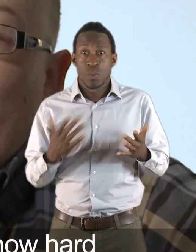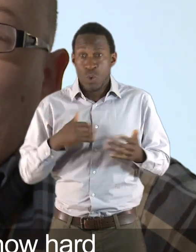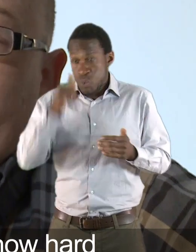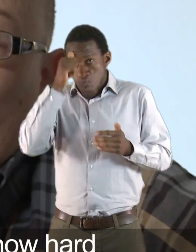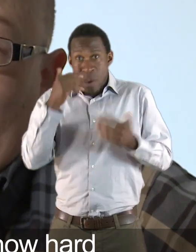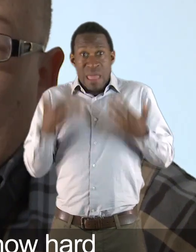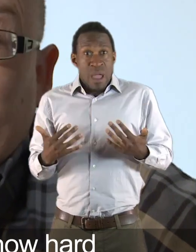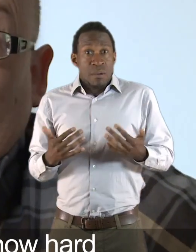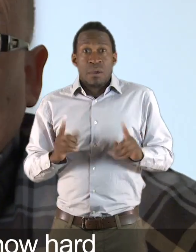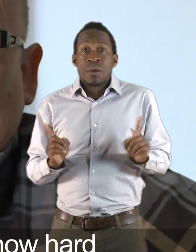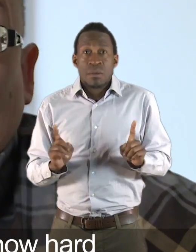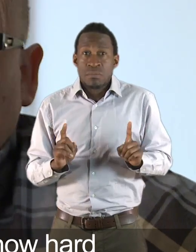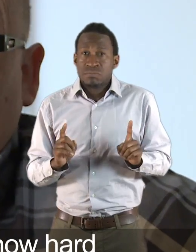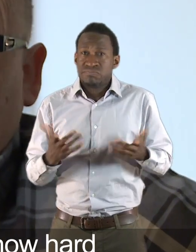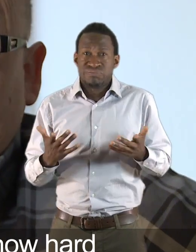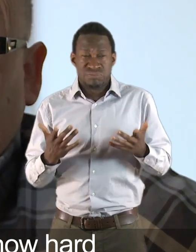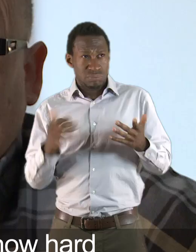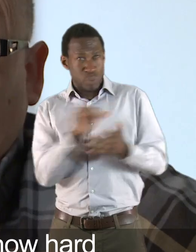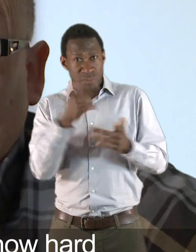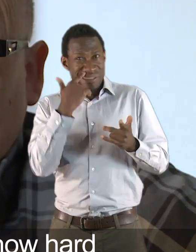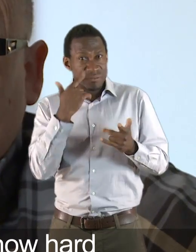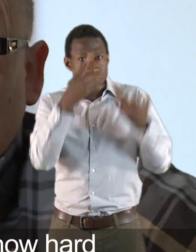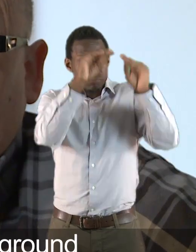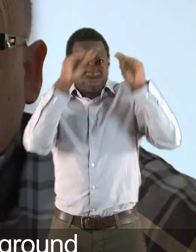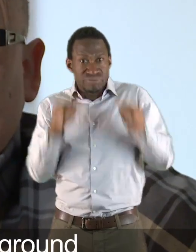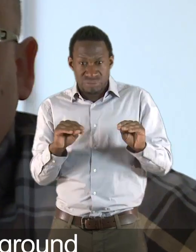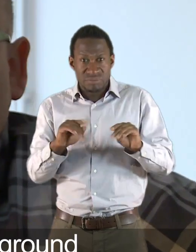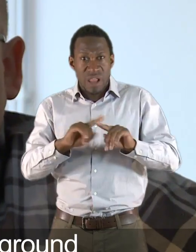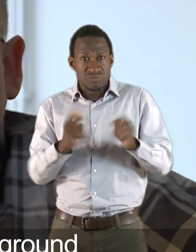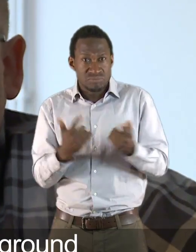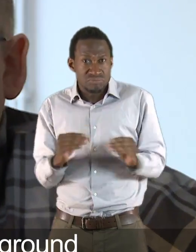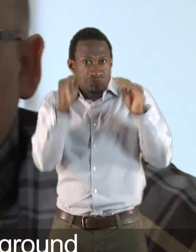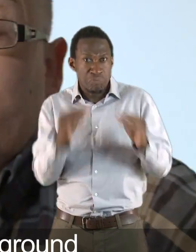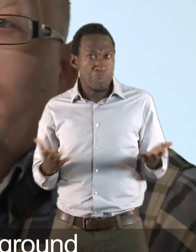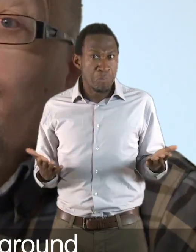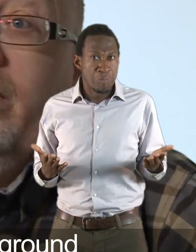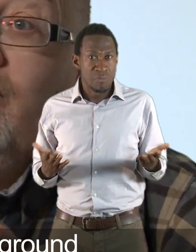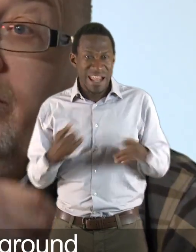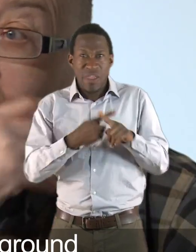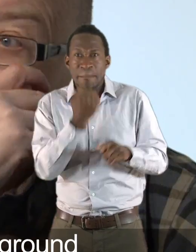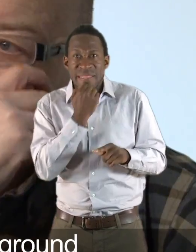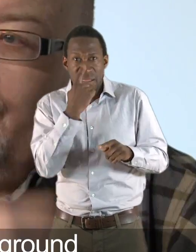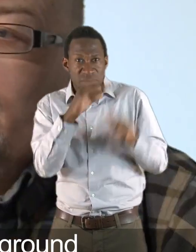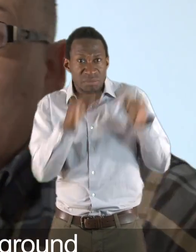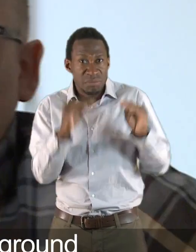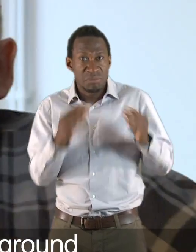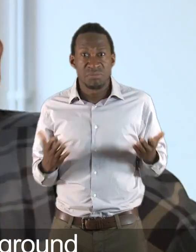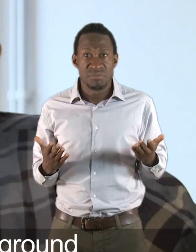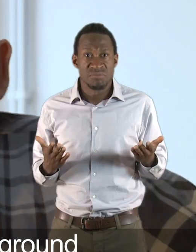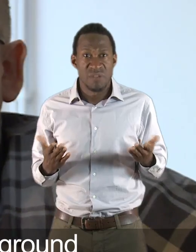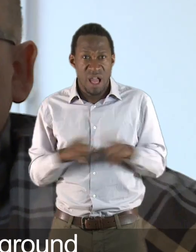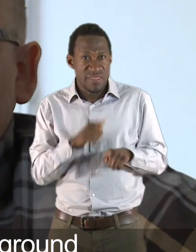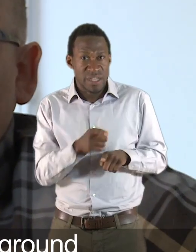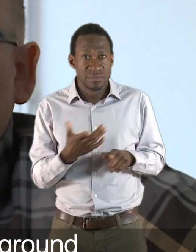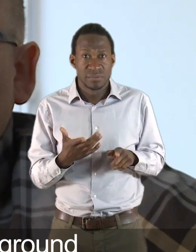Again, knowing what we know now, how hard would it have been to move the classroom to have English and maths on the ground floor and something else up on the top floor.